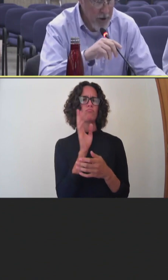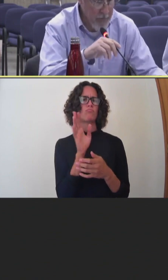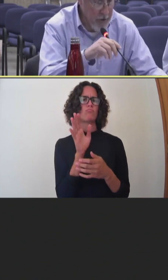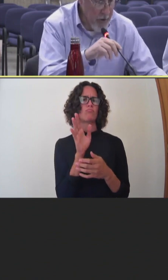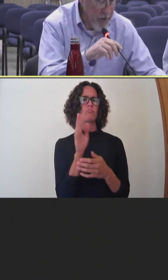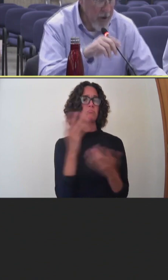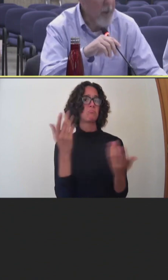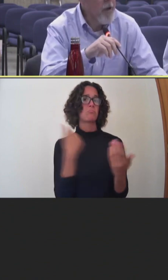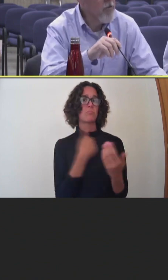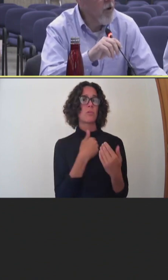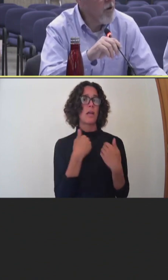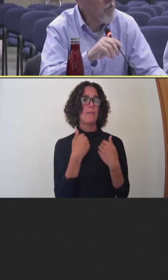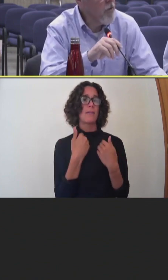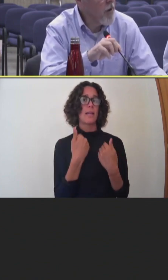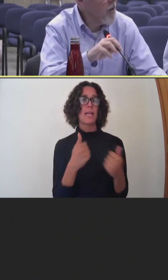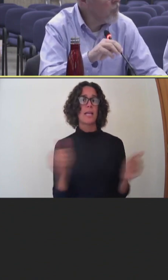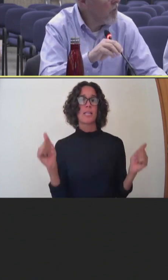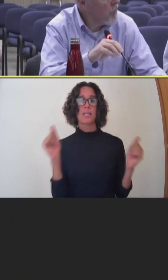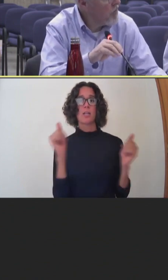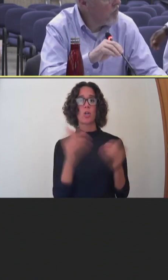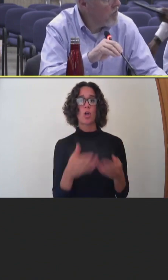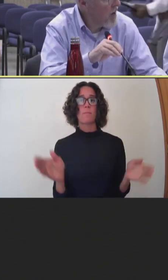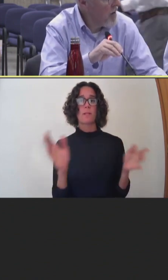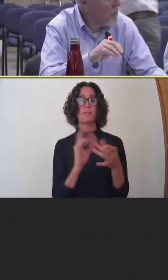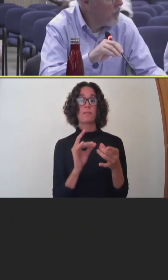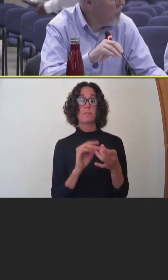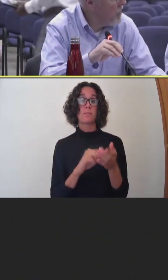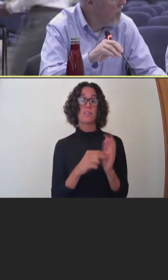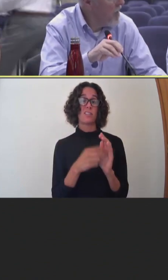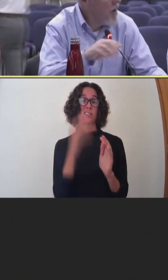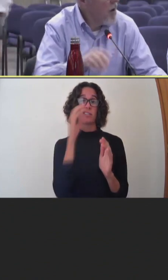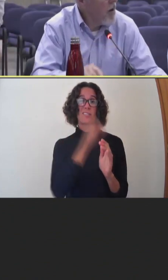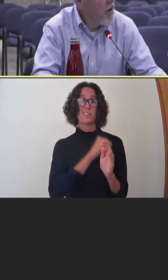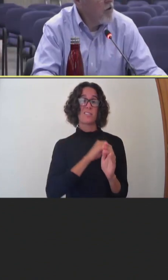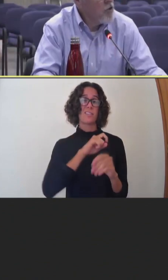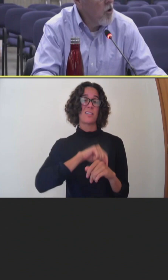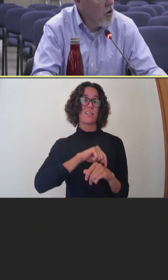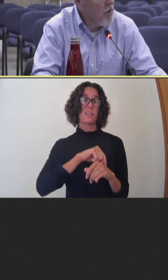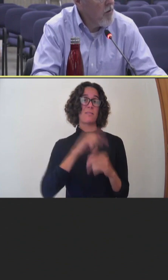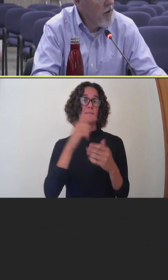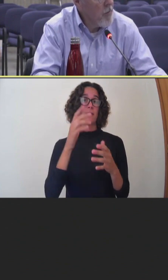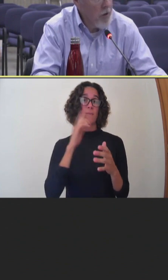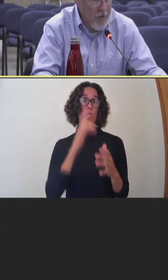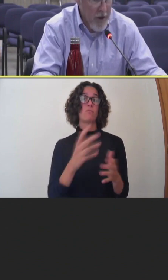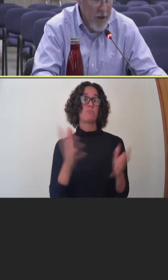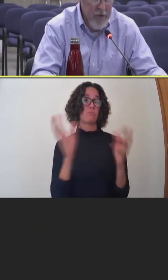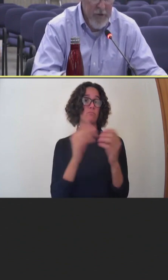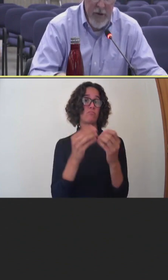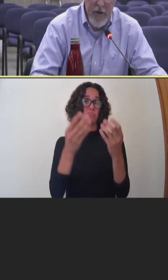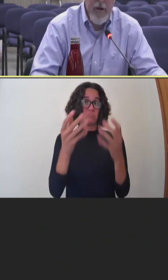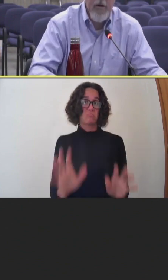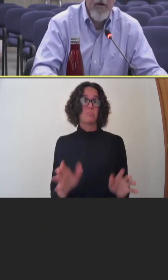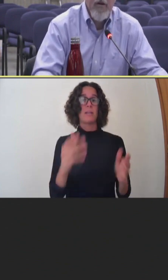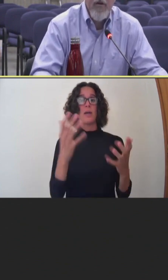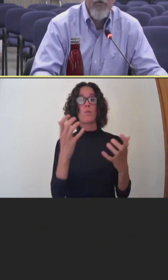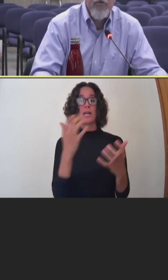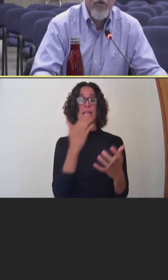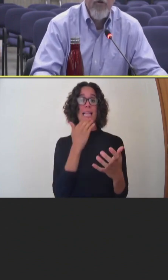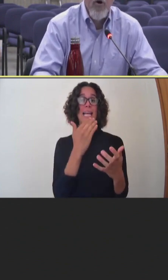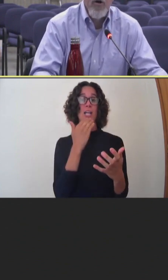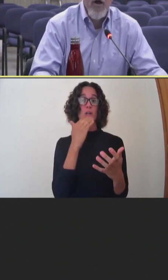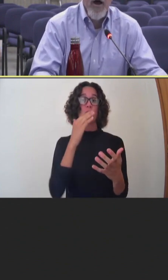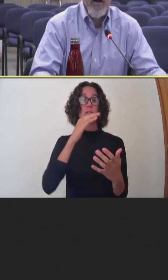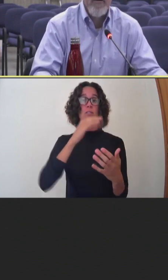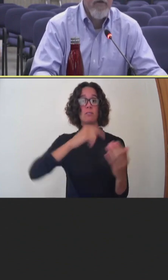not have any public comments on, so I guess we have reached the time to adjourn. I want to thank those that